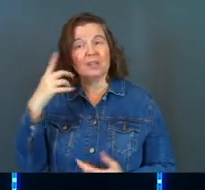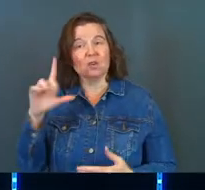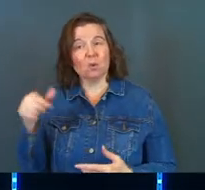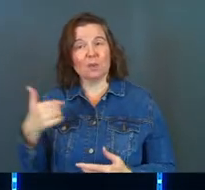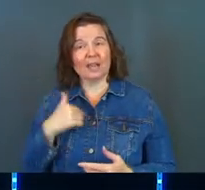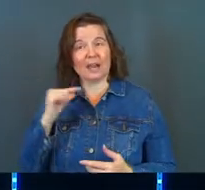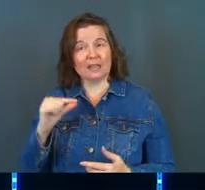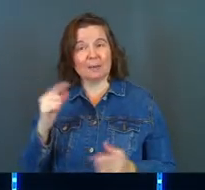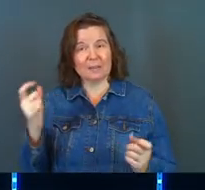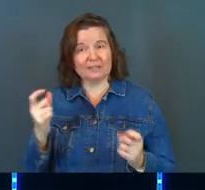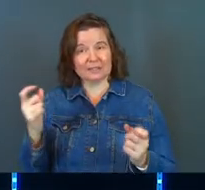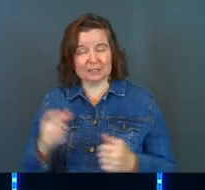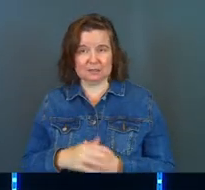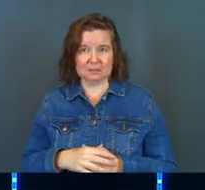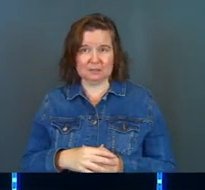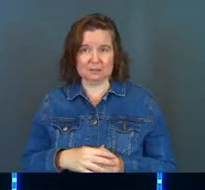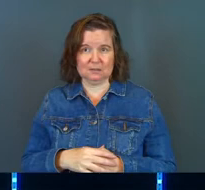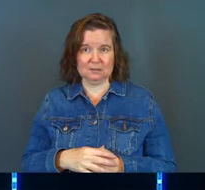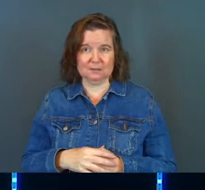only got a little sin.